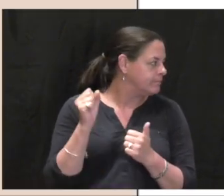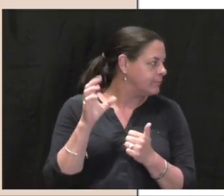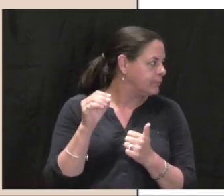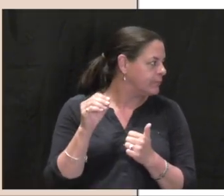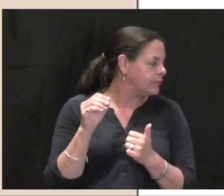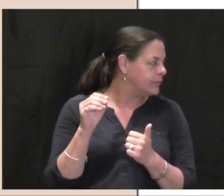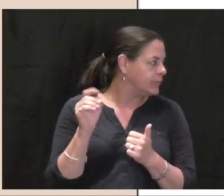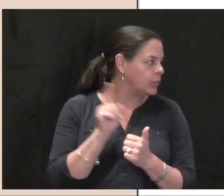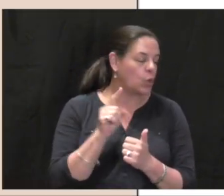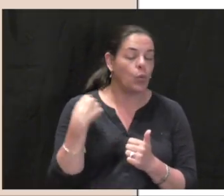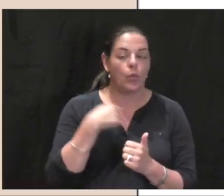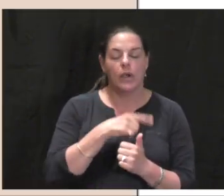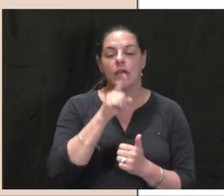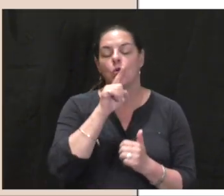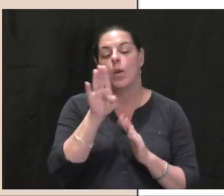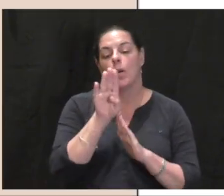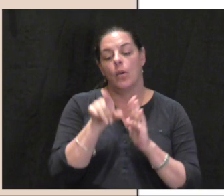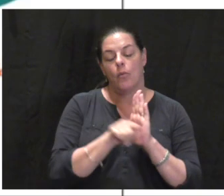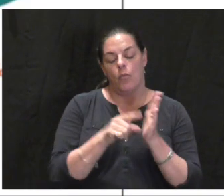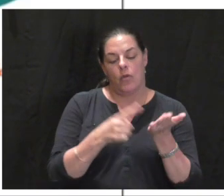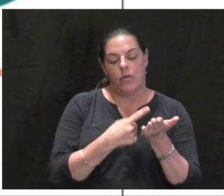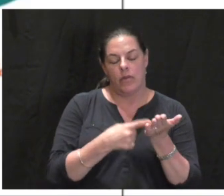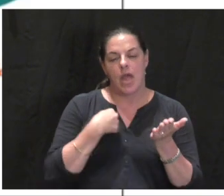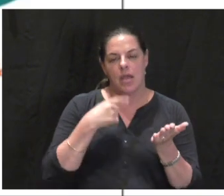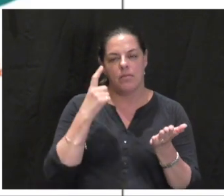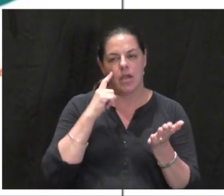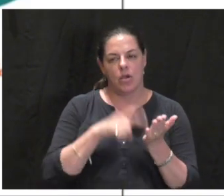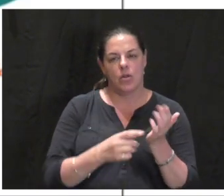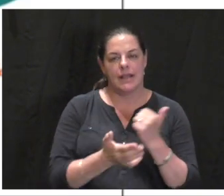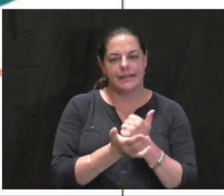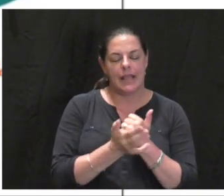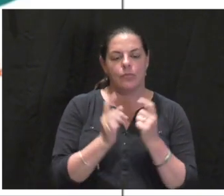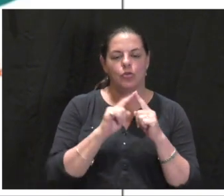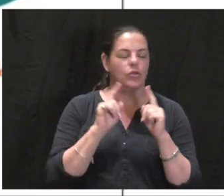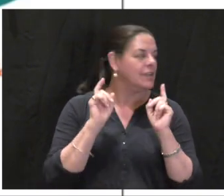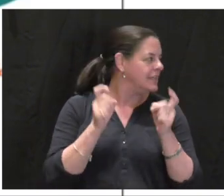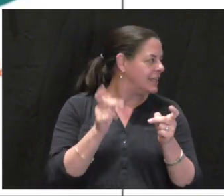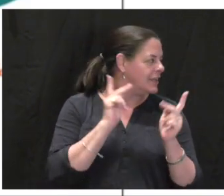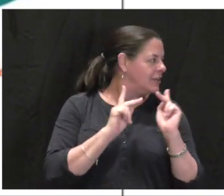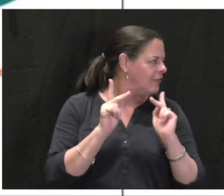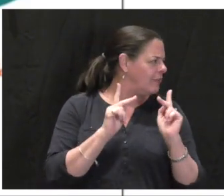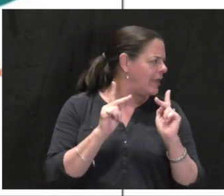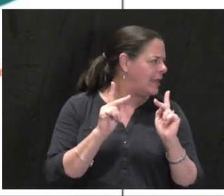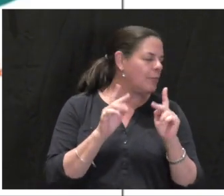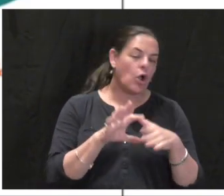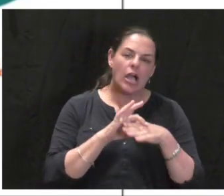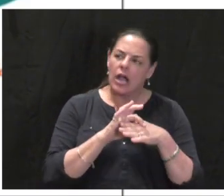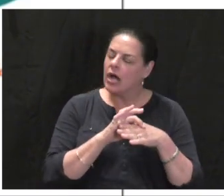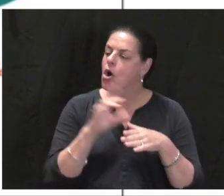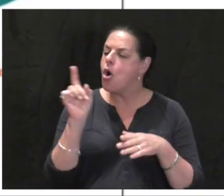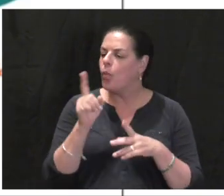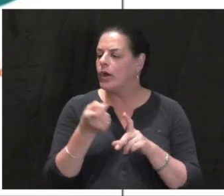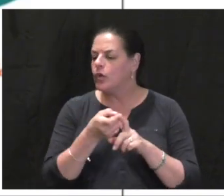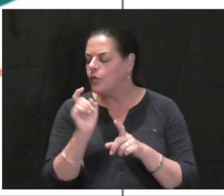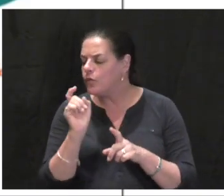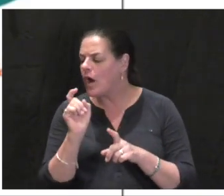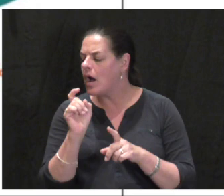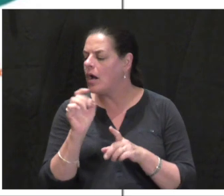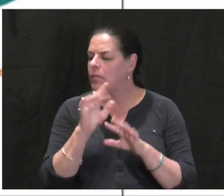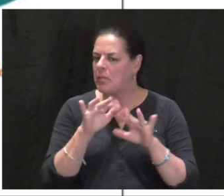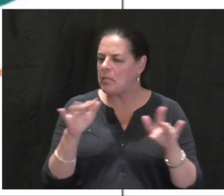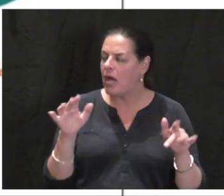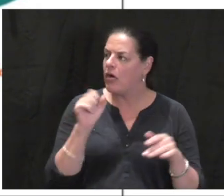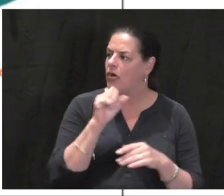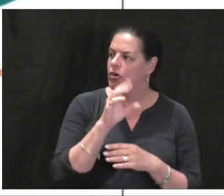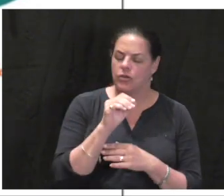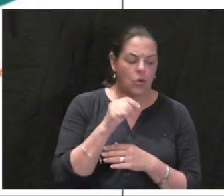So I am originally born and raised in Atlanta, Georgia. Professionally, my background prior to working for the district was in the consulting space, where